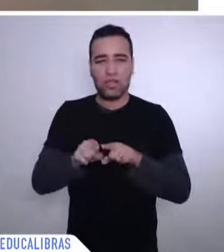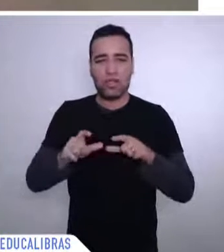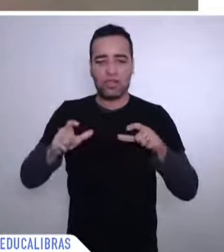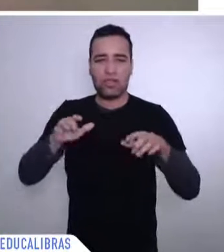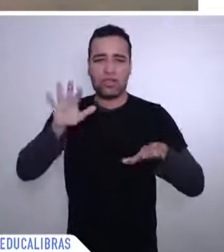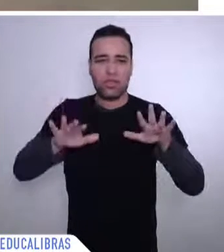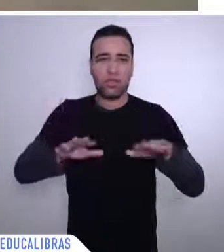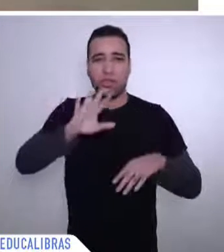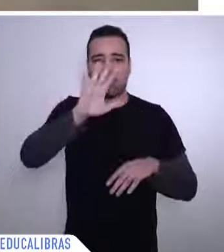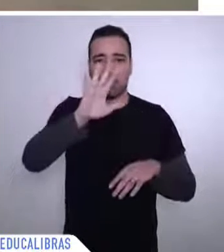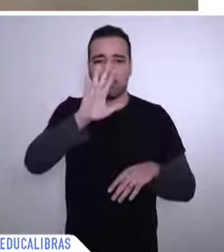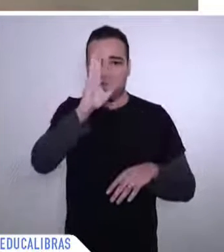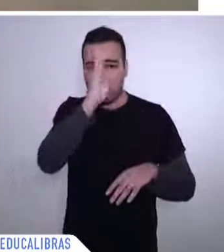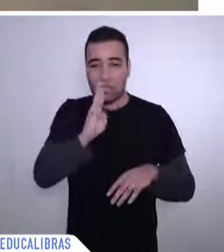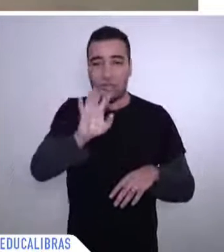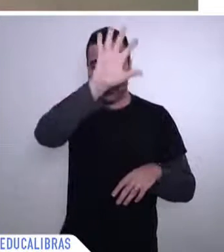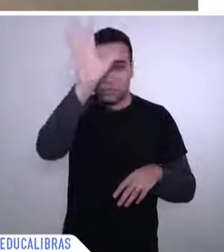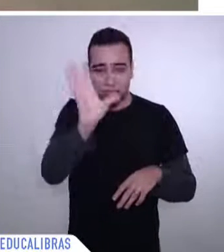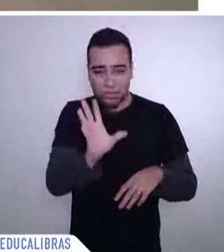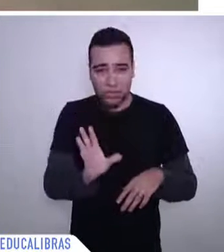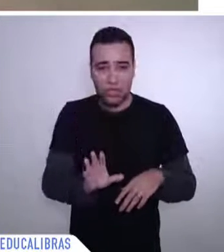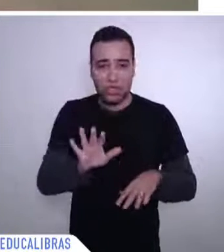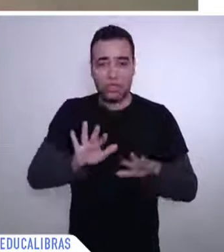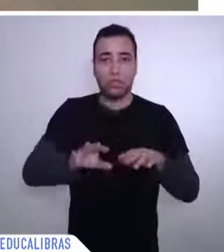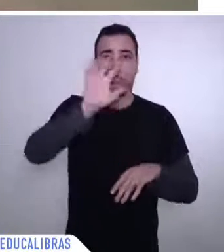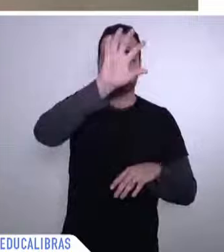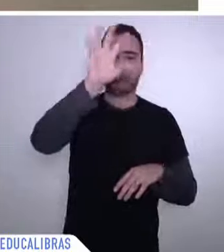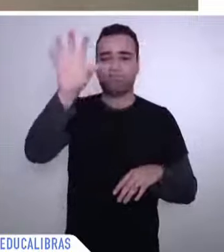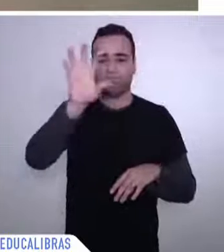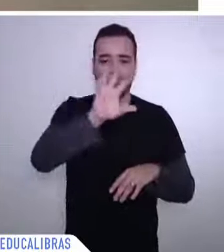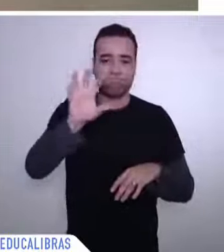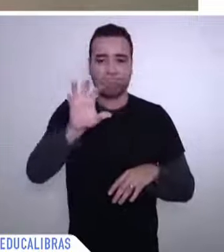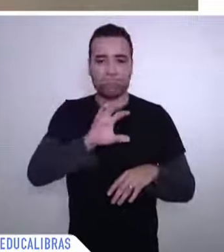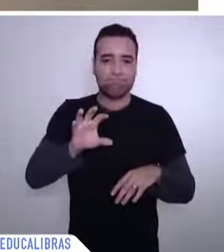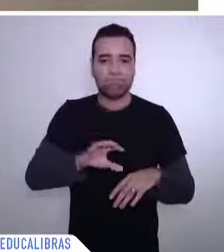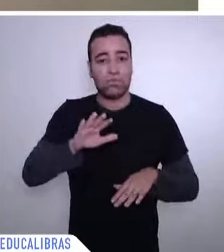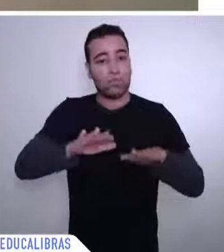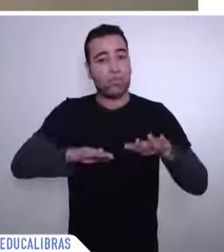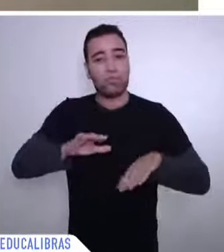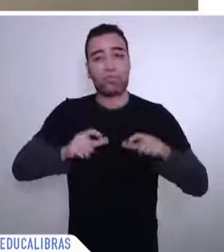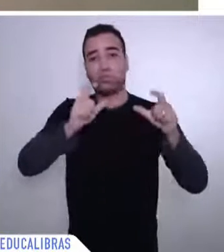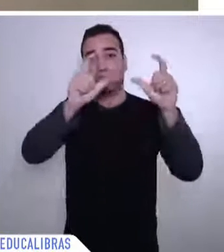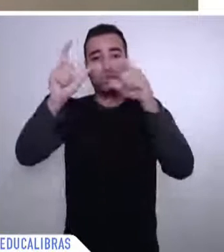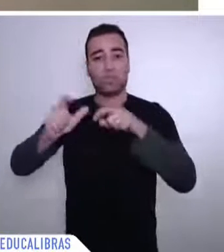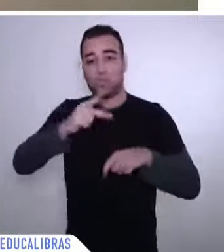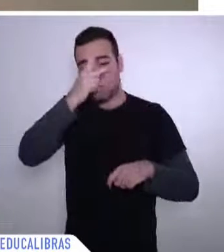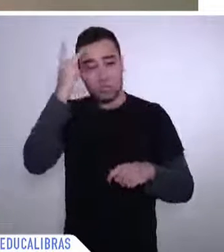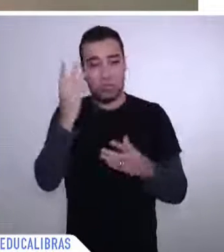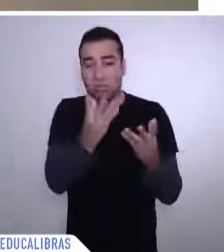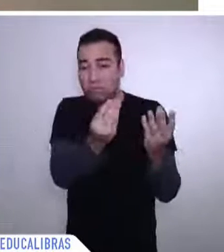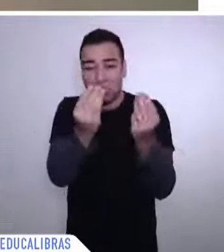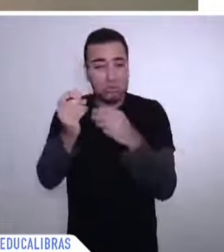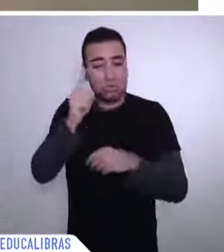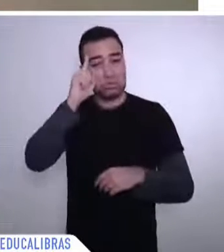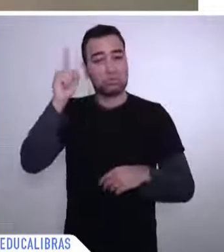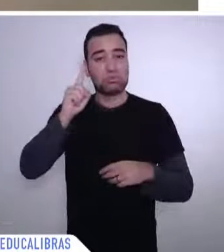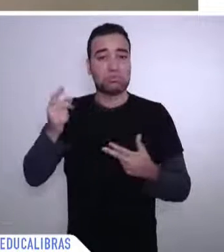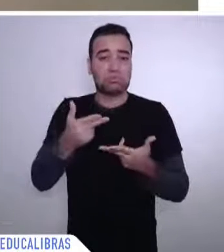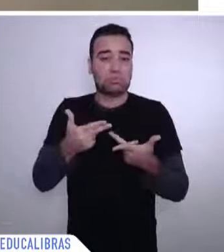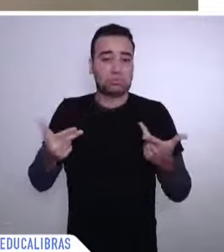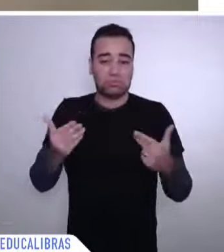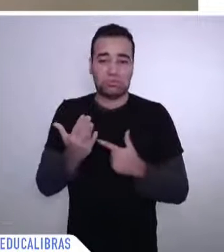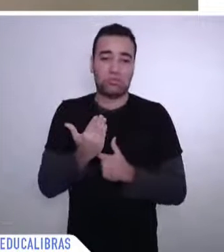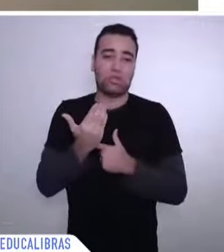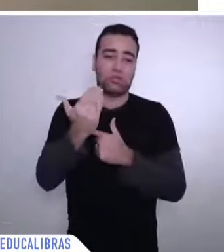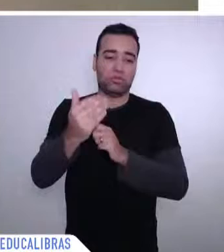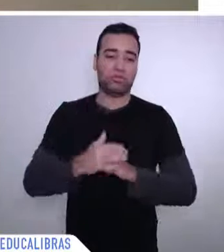generally. Usually what we see is that the future of work does bring more jobs. It brings more high-skilled jobs. So